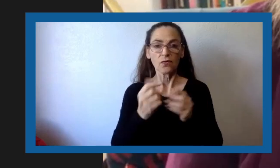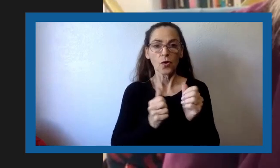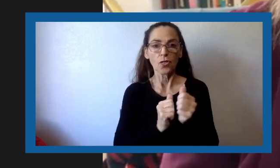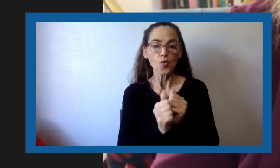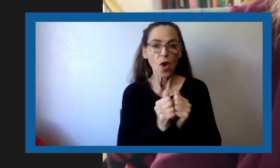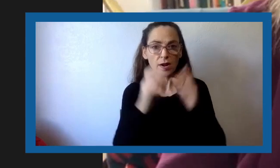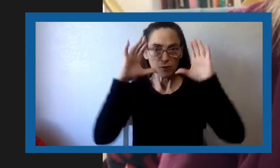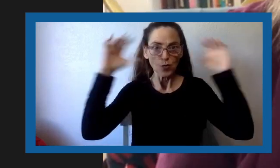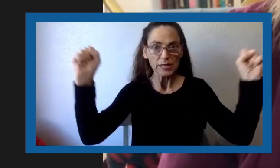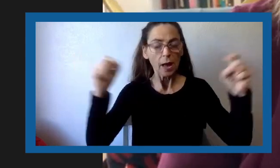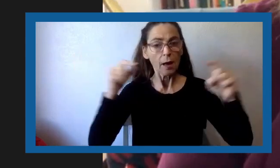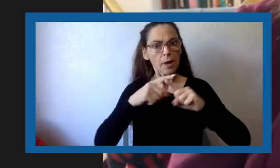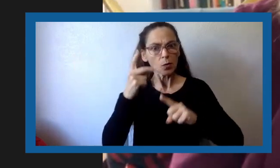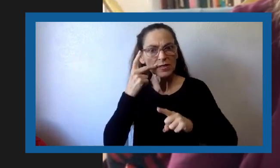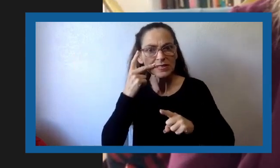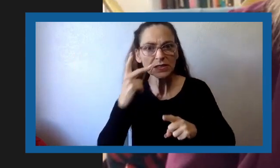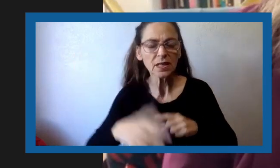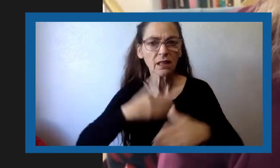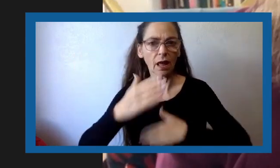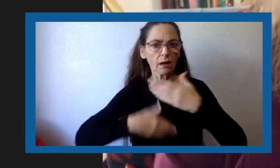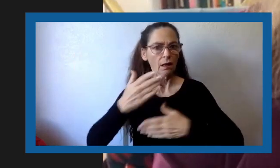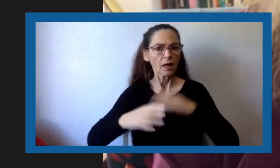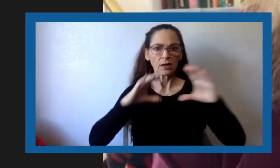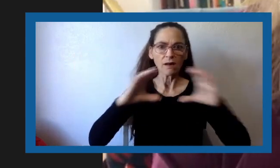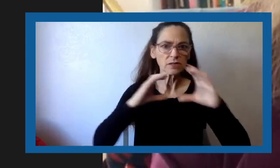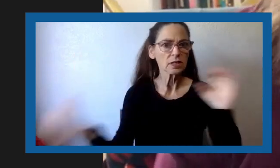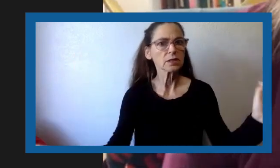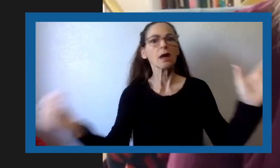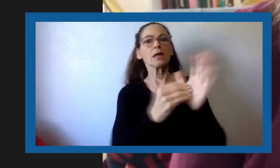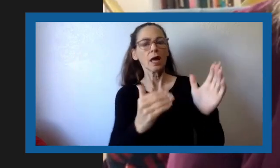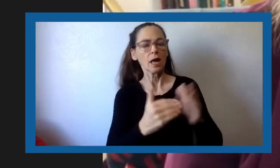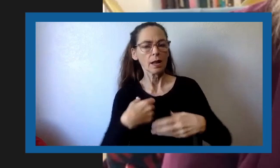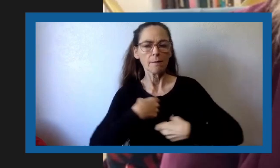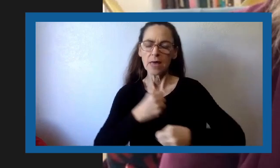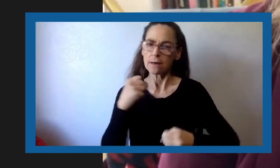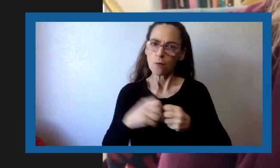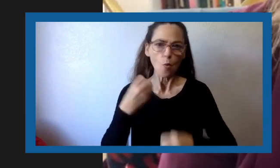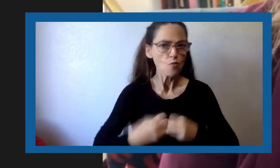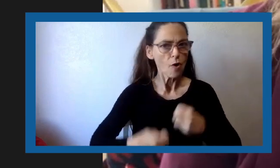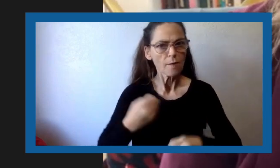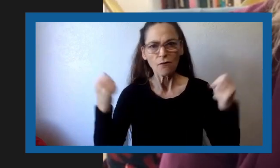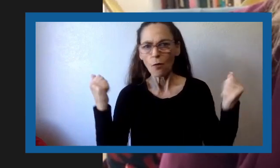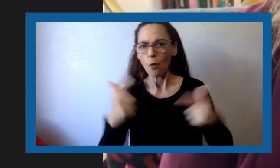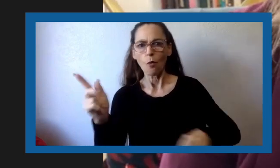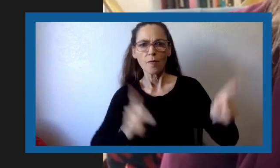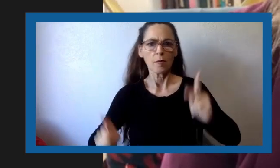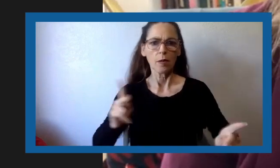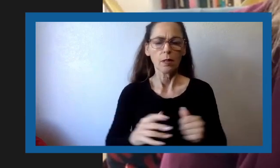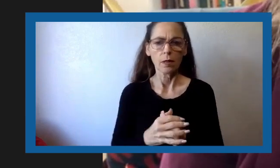to see that rhetoric ramp up again and cause more problems.